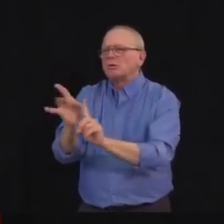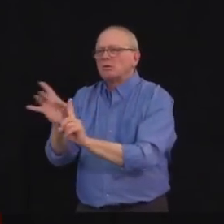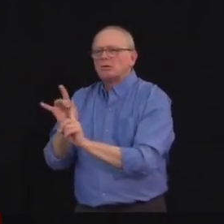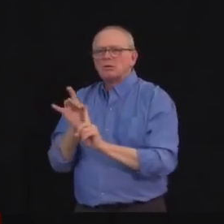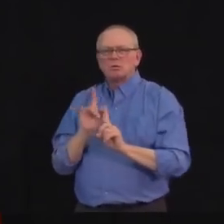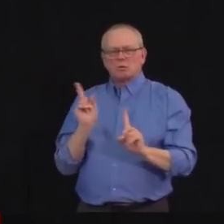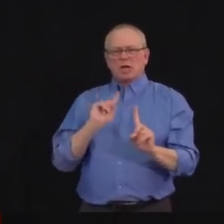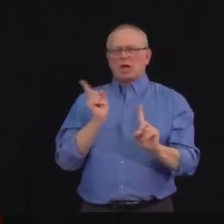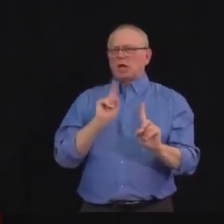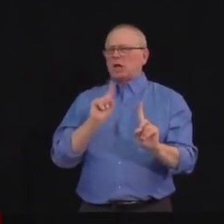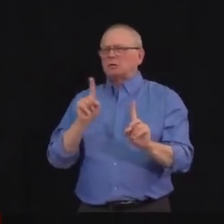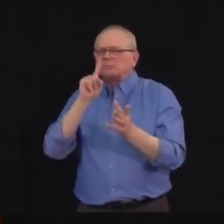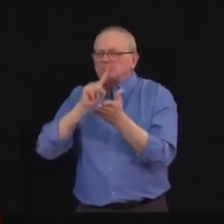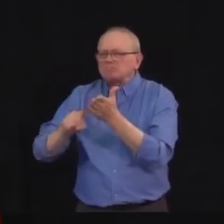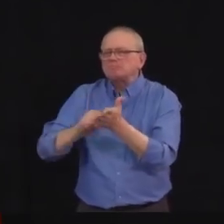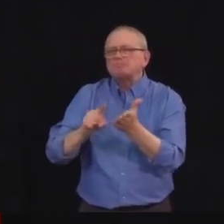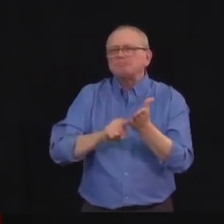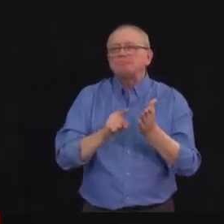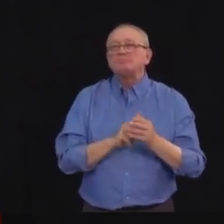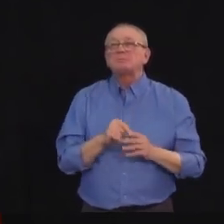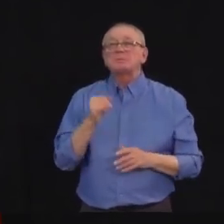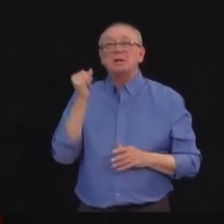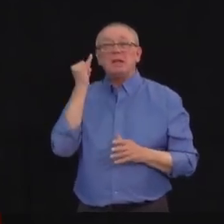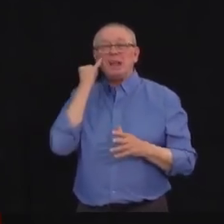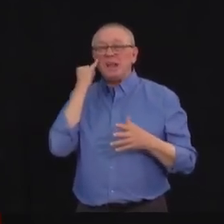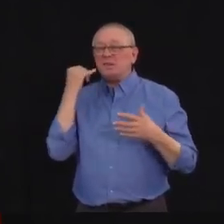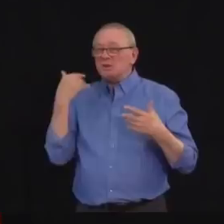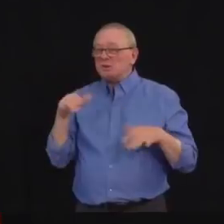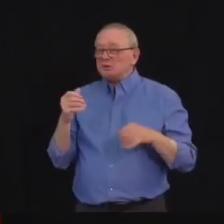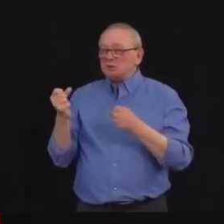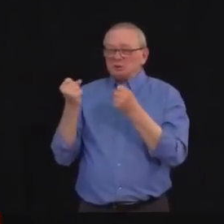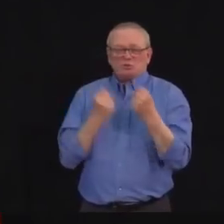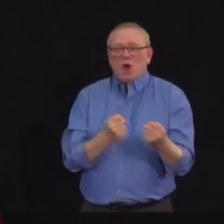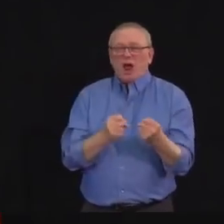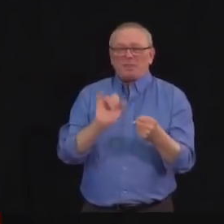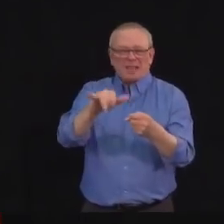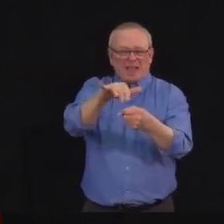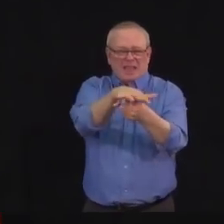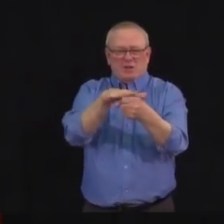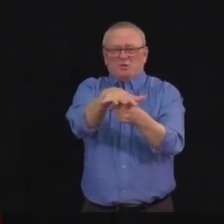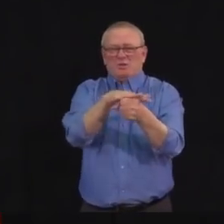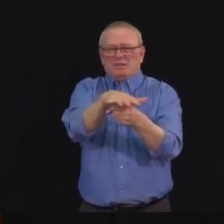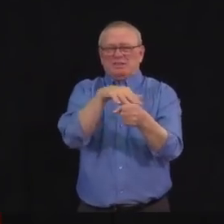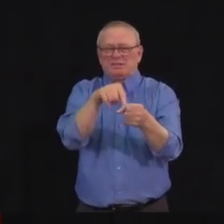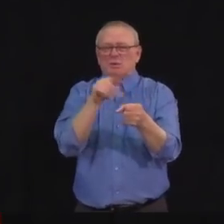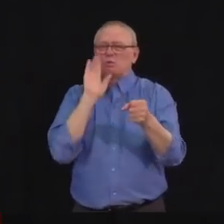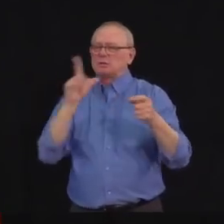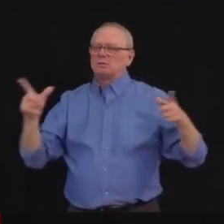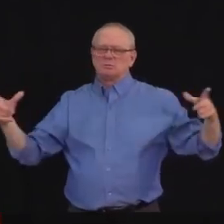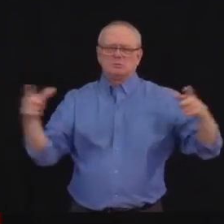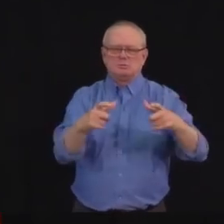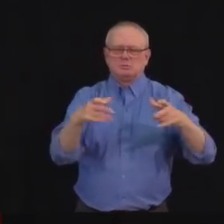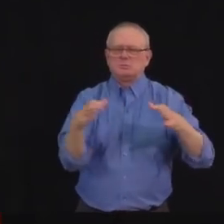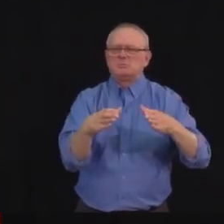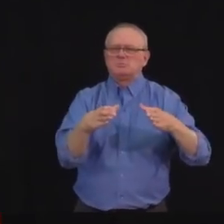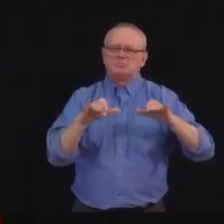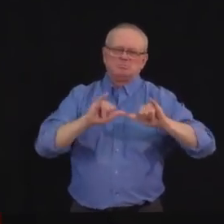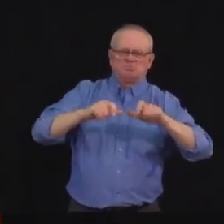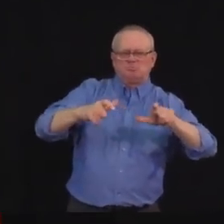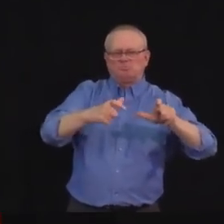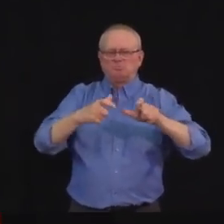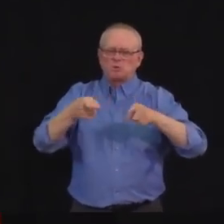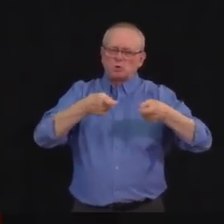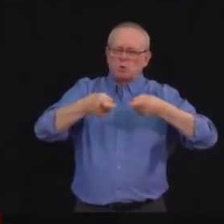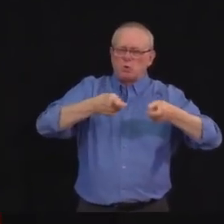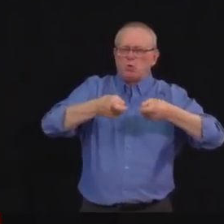that many of them are for one particular location or outbreak, and if we have the means to control that outbreak, then again, it's sort of